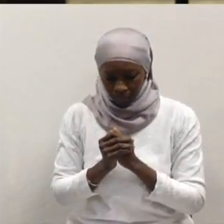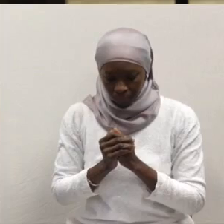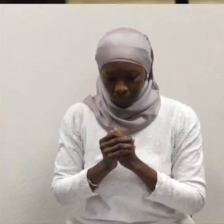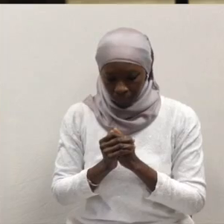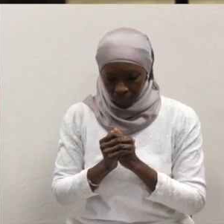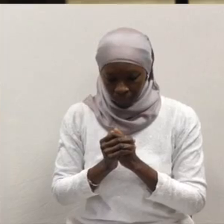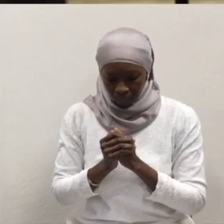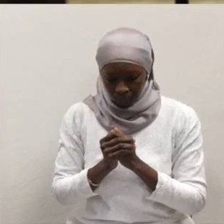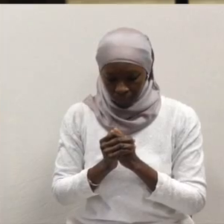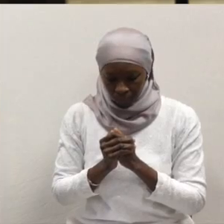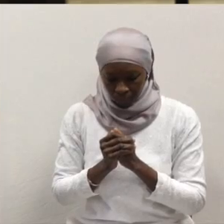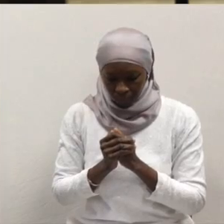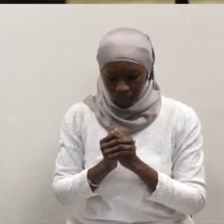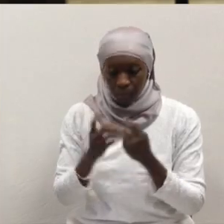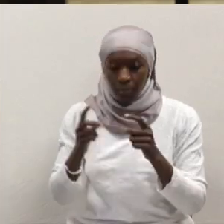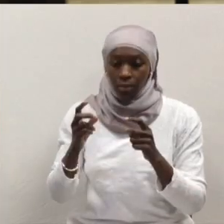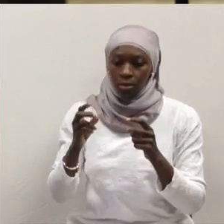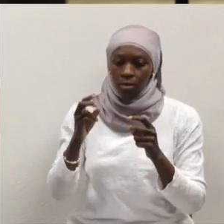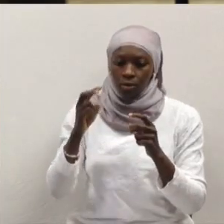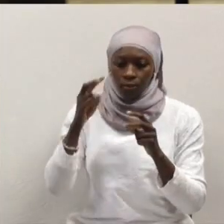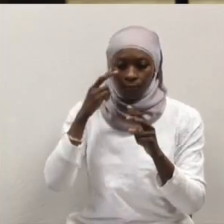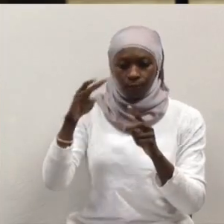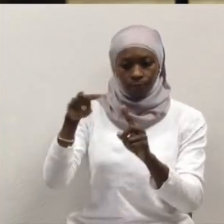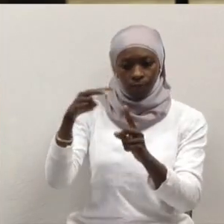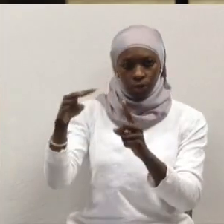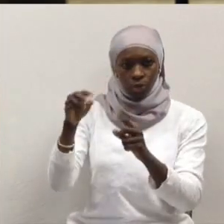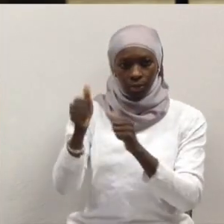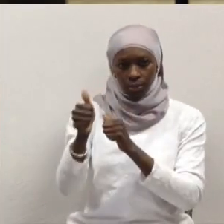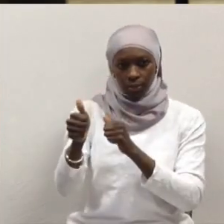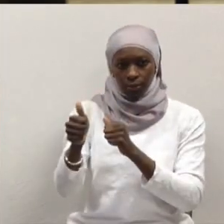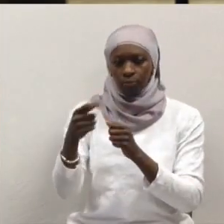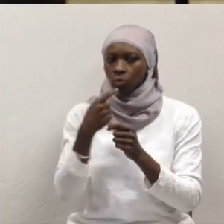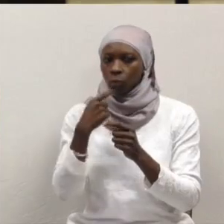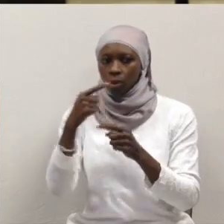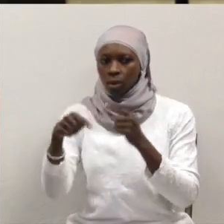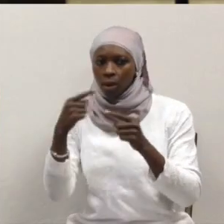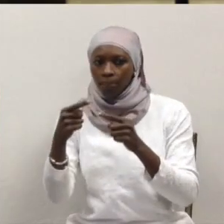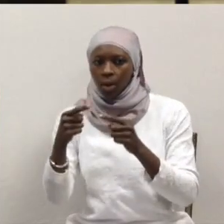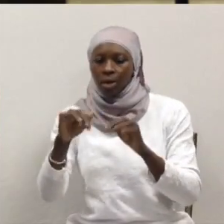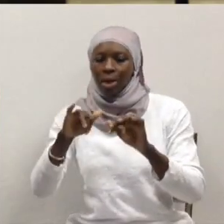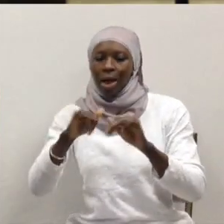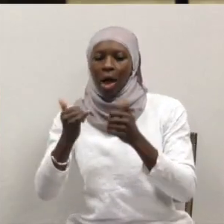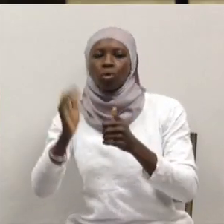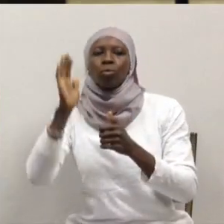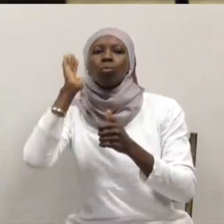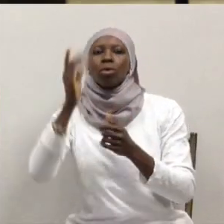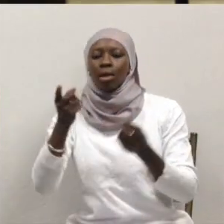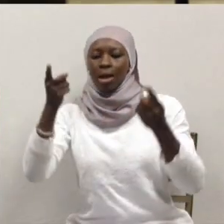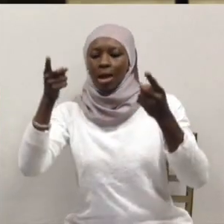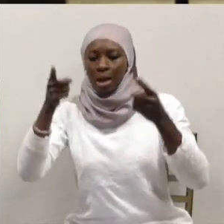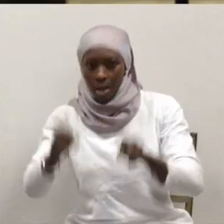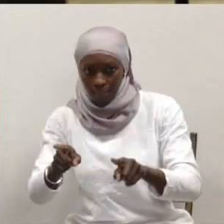But the vision itself is talking about how it will happen. The